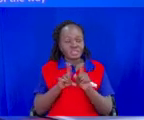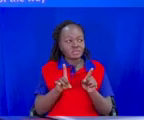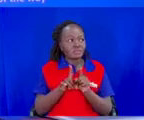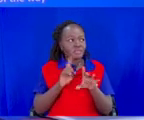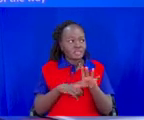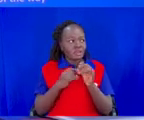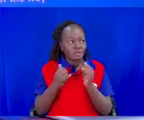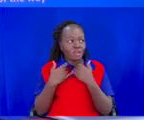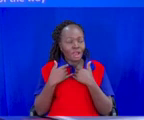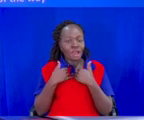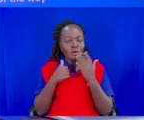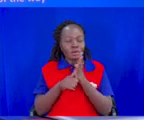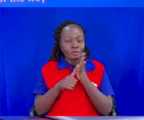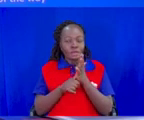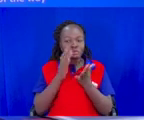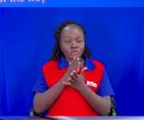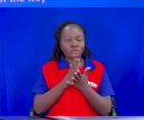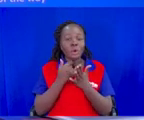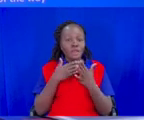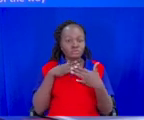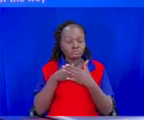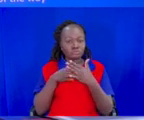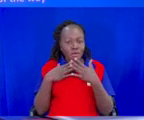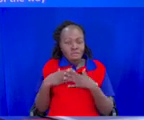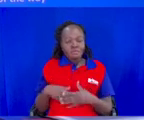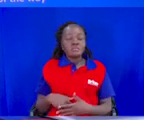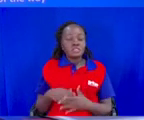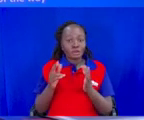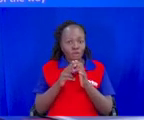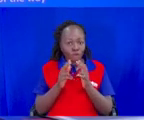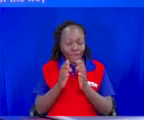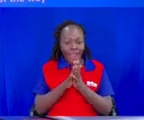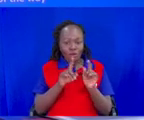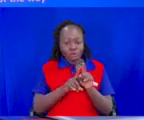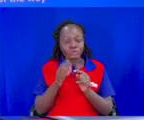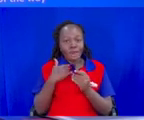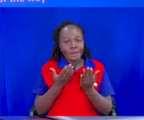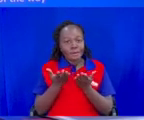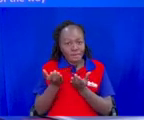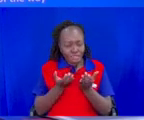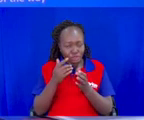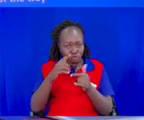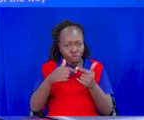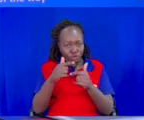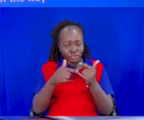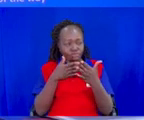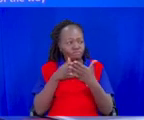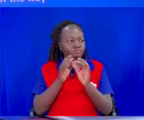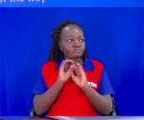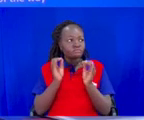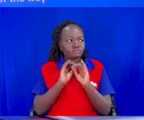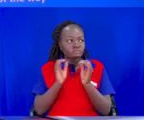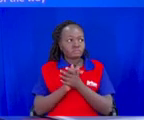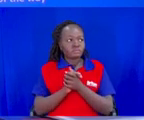the pandemic when truly we want to limit physical contact, but at the same time we want business to continue uninterrupted and